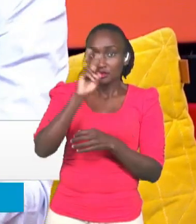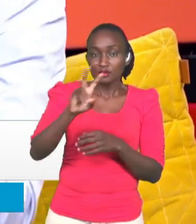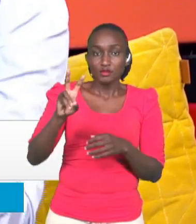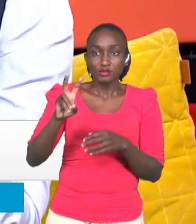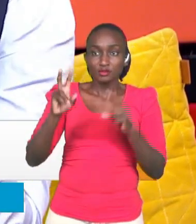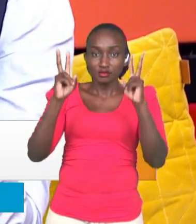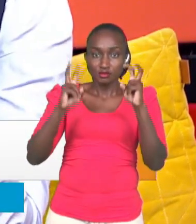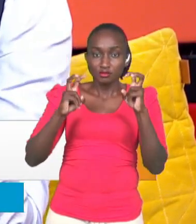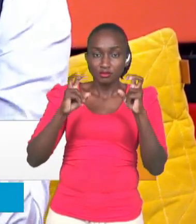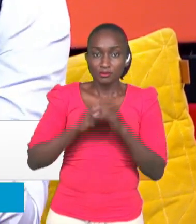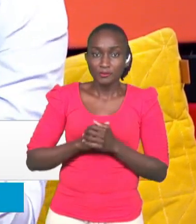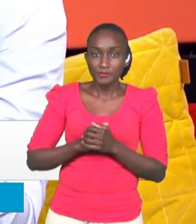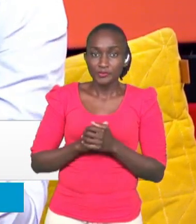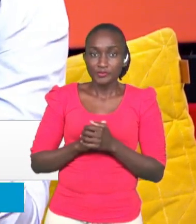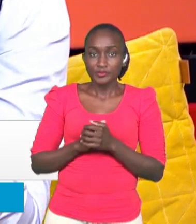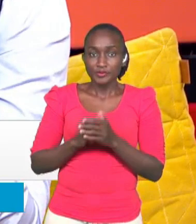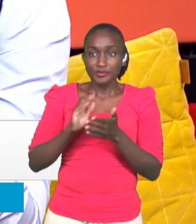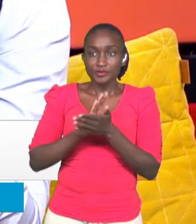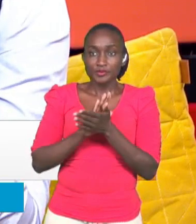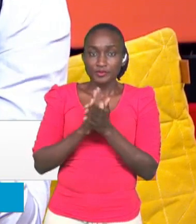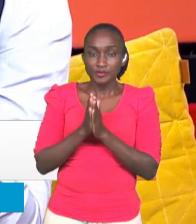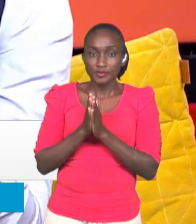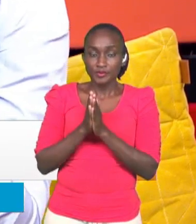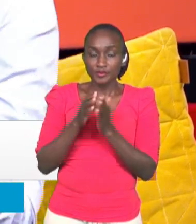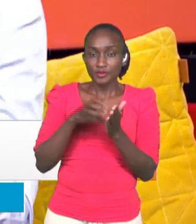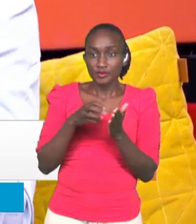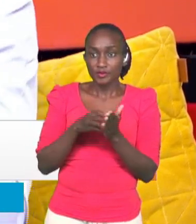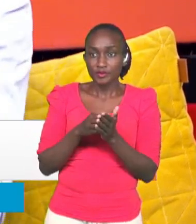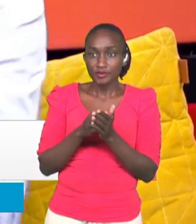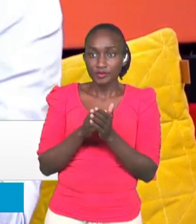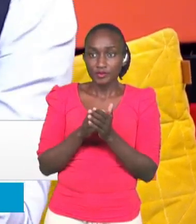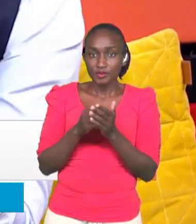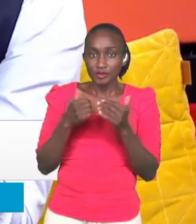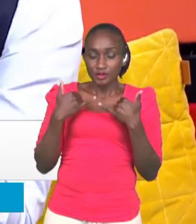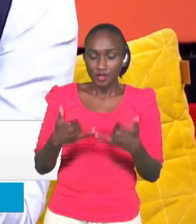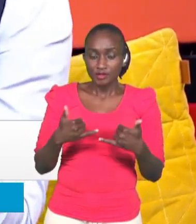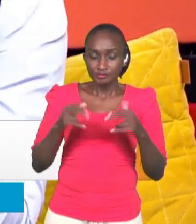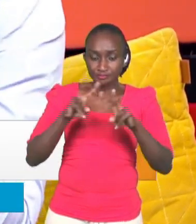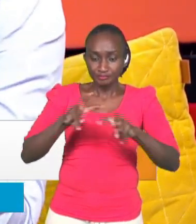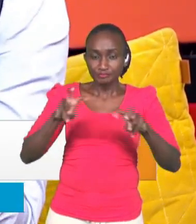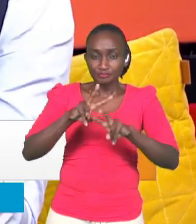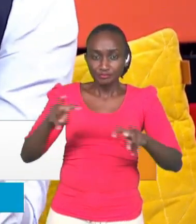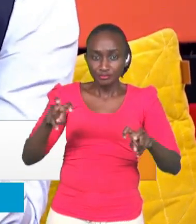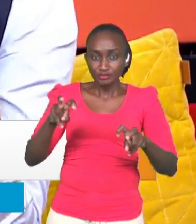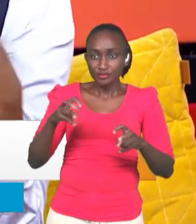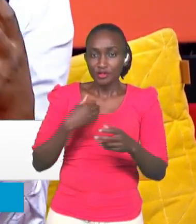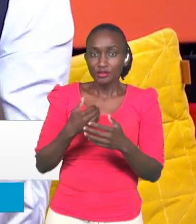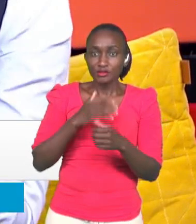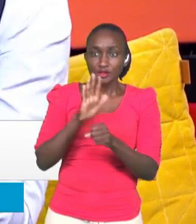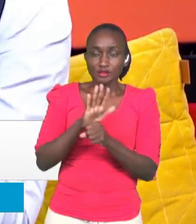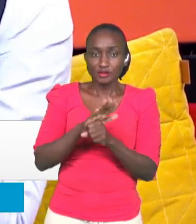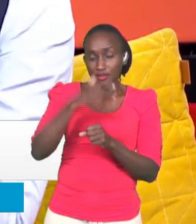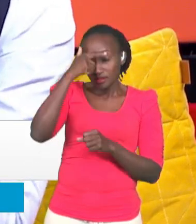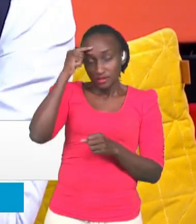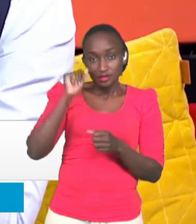scenario, it's boiling down to a situation whereby it's being now scrutinized. Yes. There's so much scrutinization of this sector